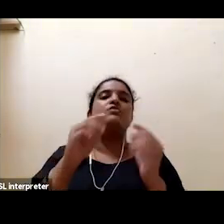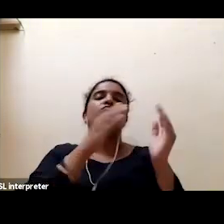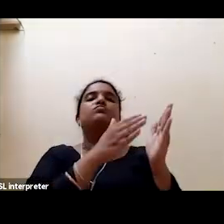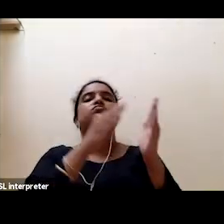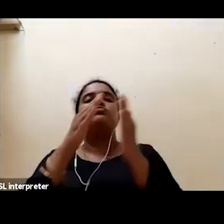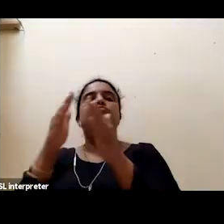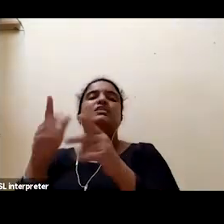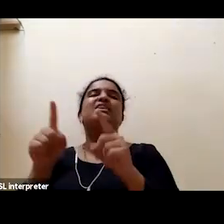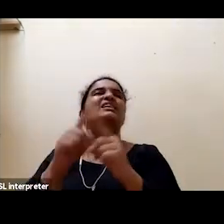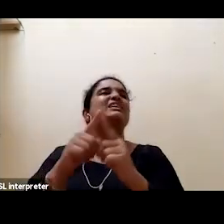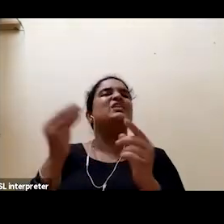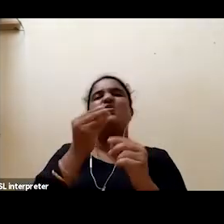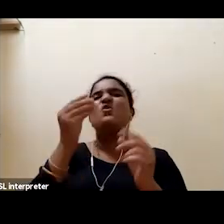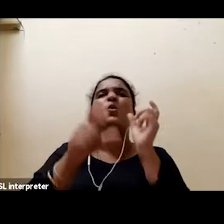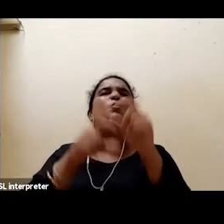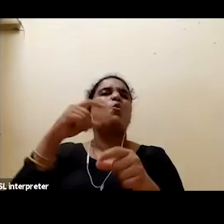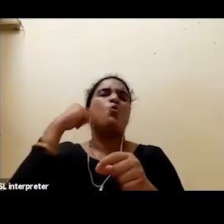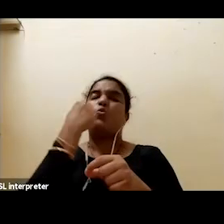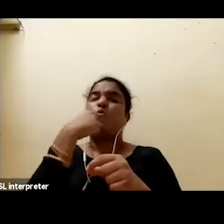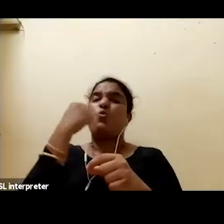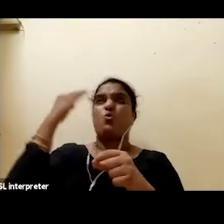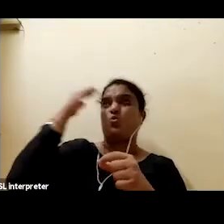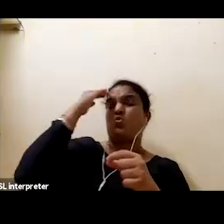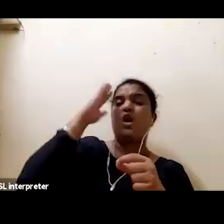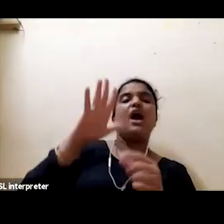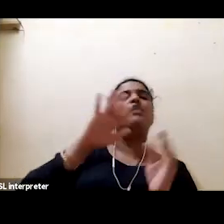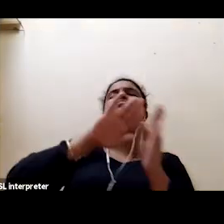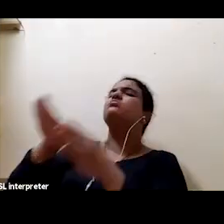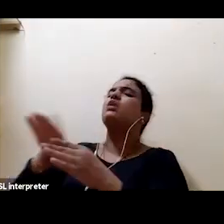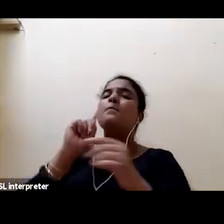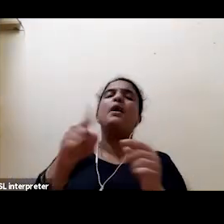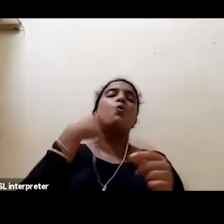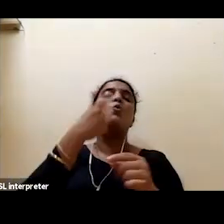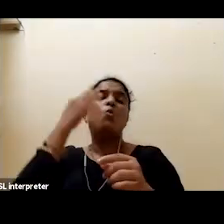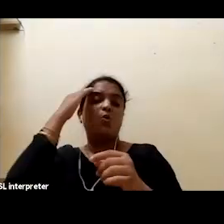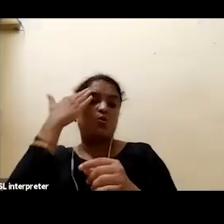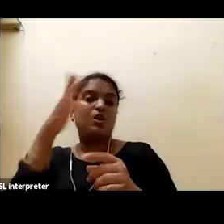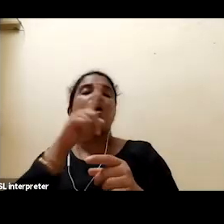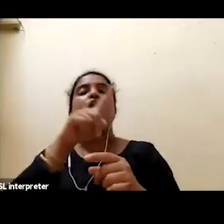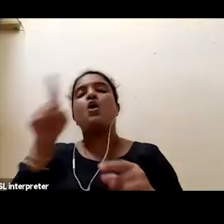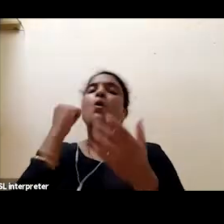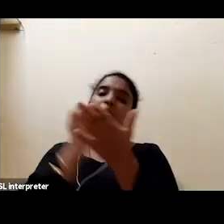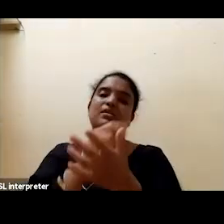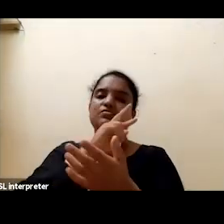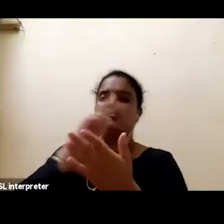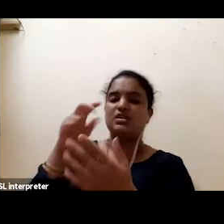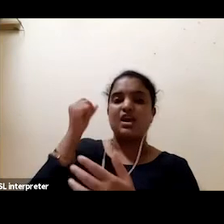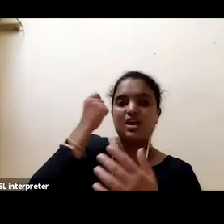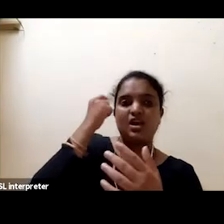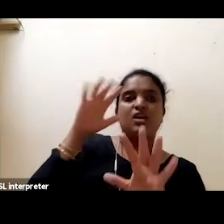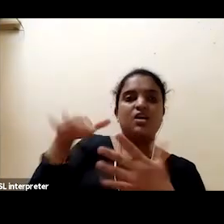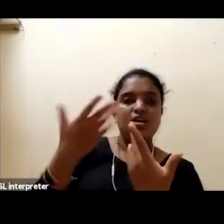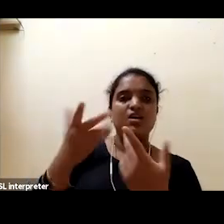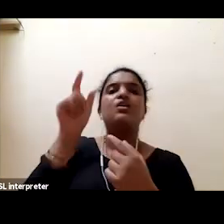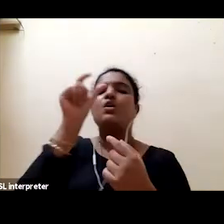okay to annoy few of those very knowledgeable people. But your other readers who want to genuinely understand what this